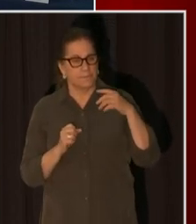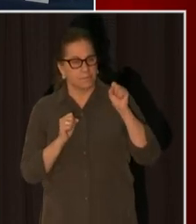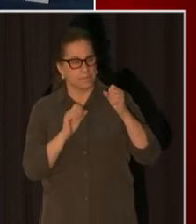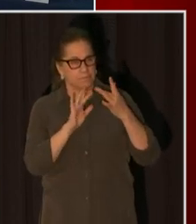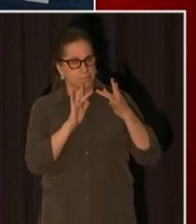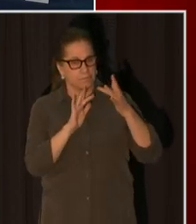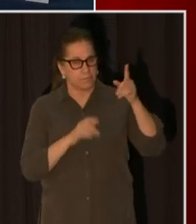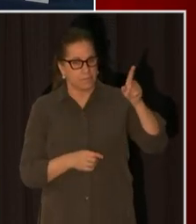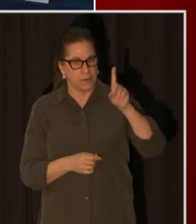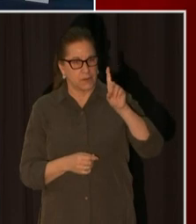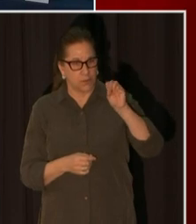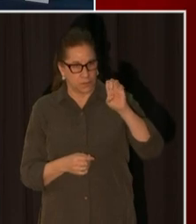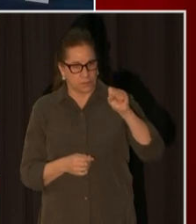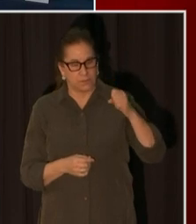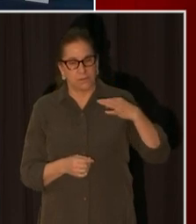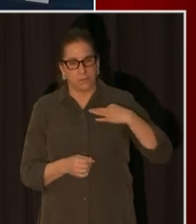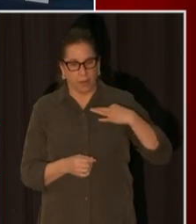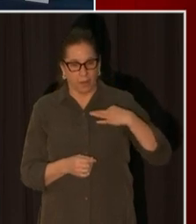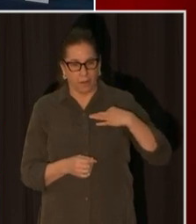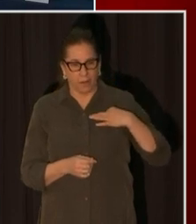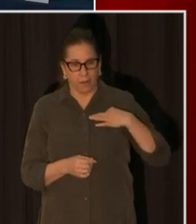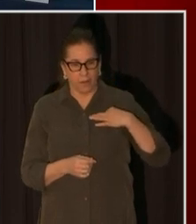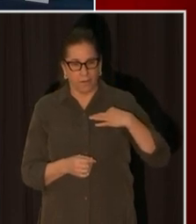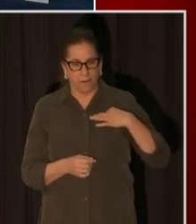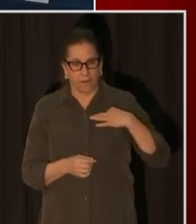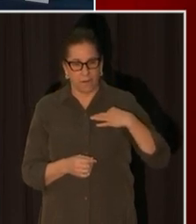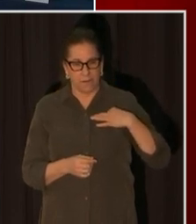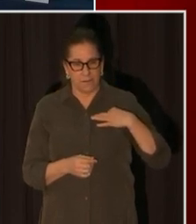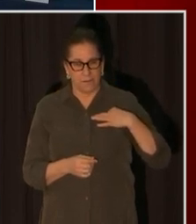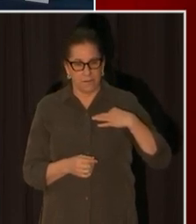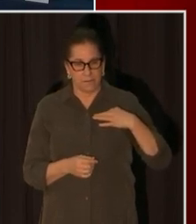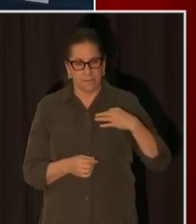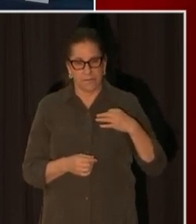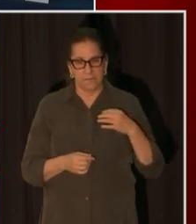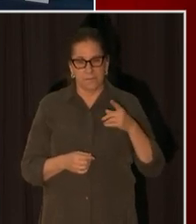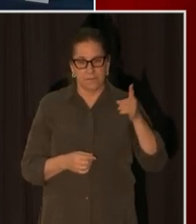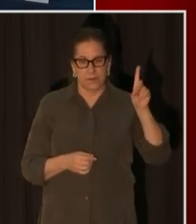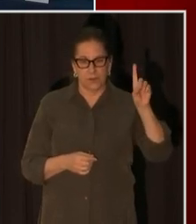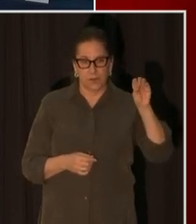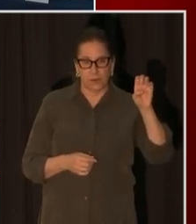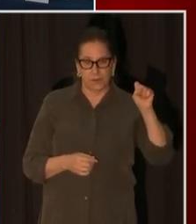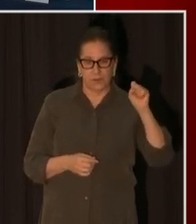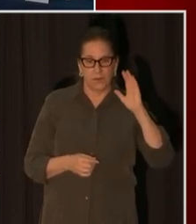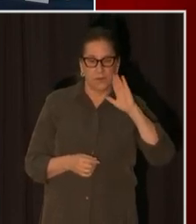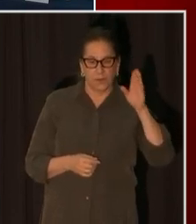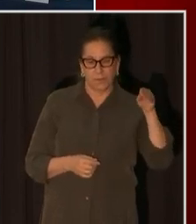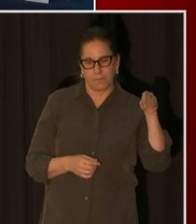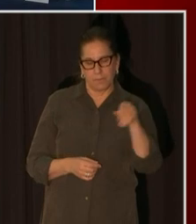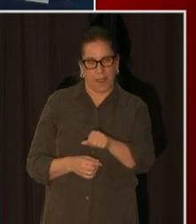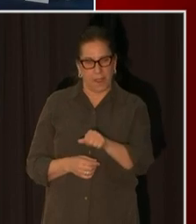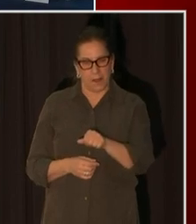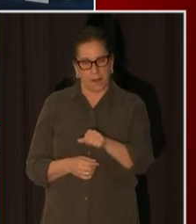benefit is $444. Here in the District of Columbia, we issue benefits